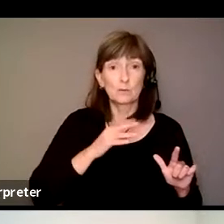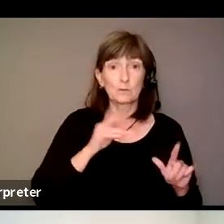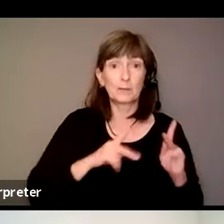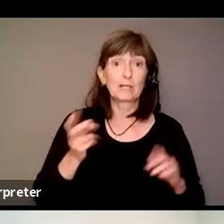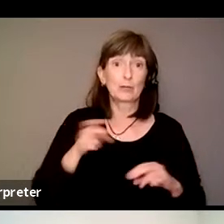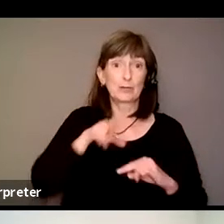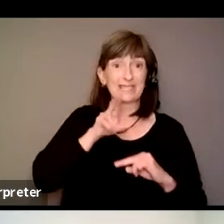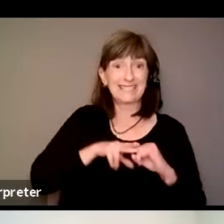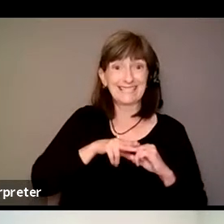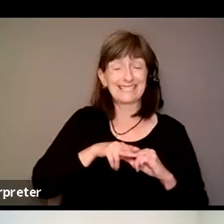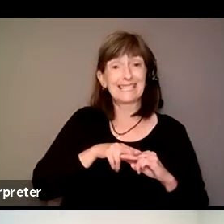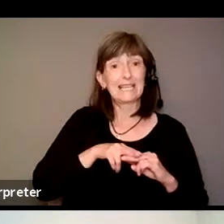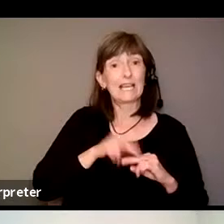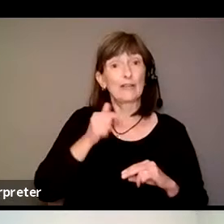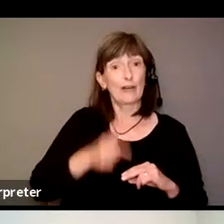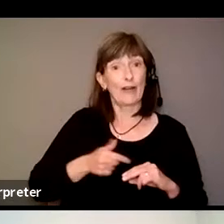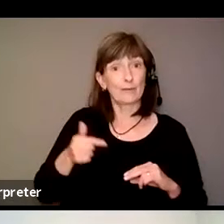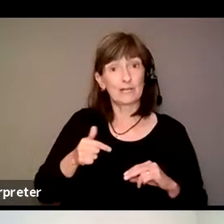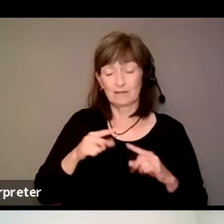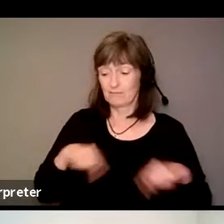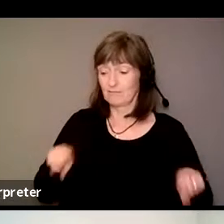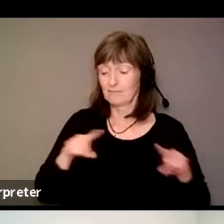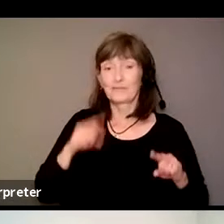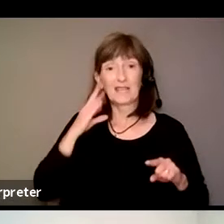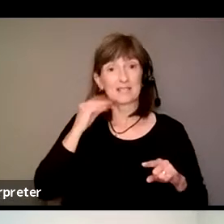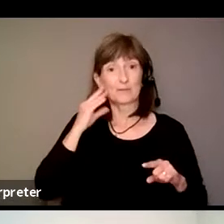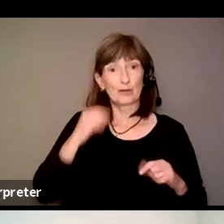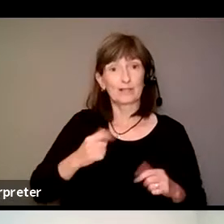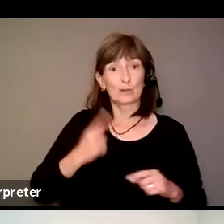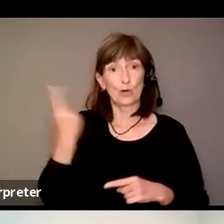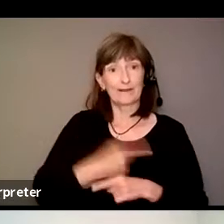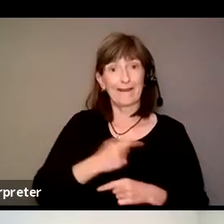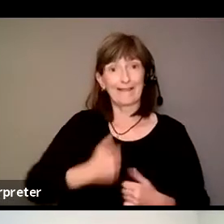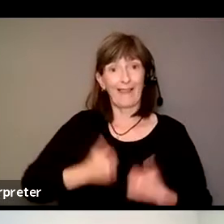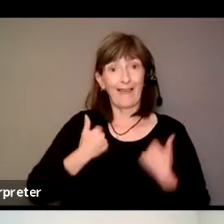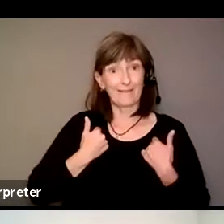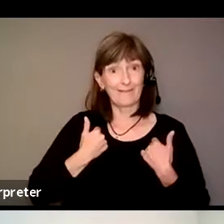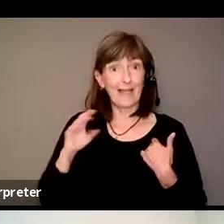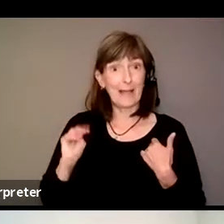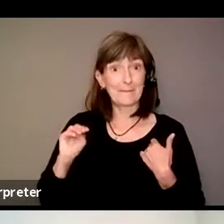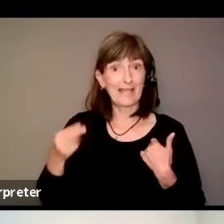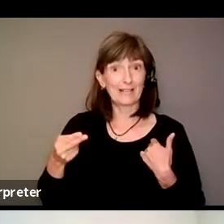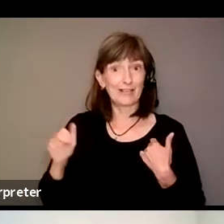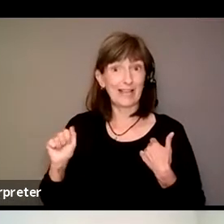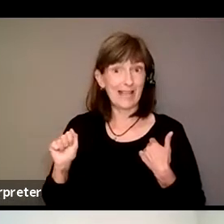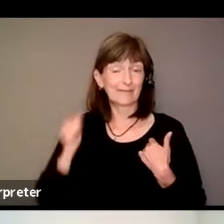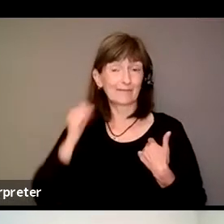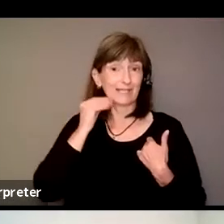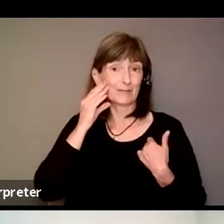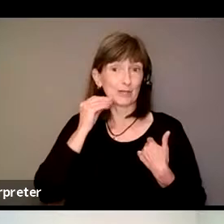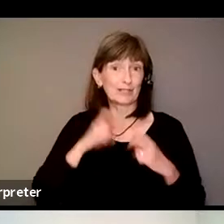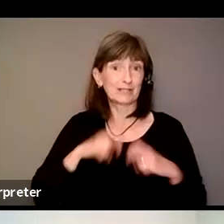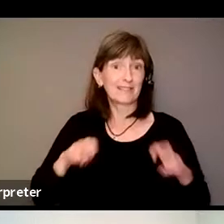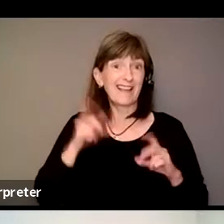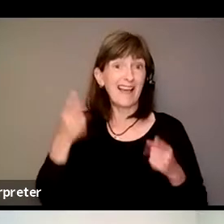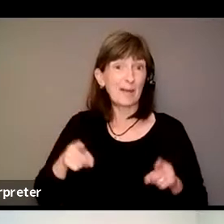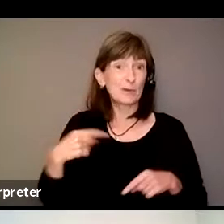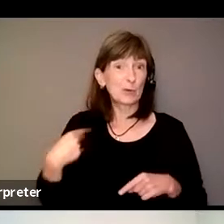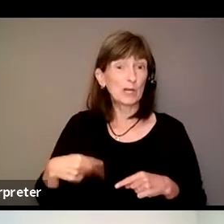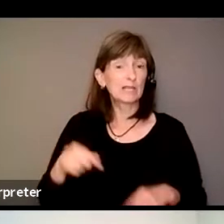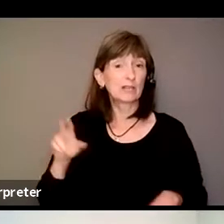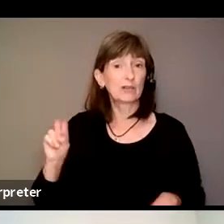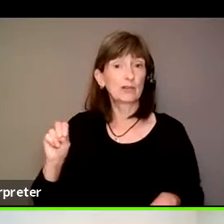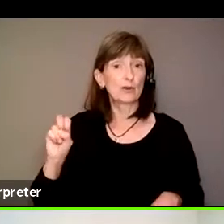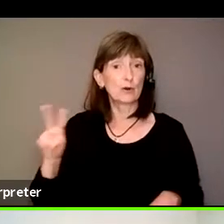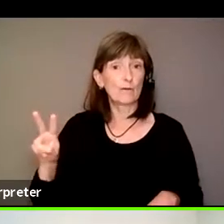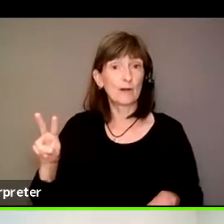and experience a day in the life, say, as an MHA, and to act as an MHA, and to get those experiences in our chamber. That's coming in November. So please look for those